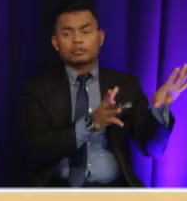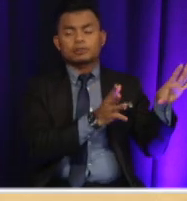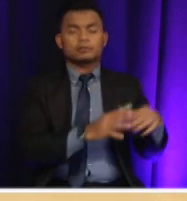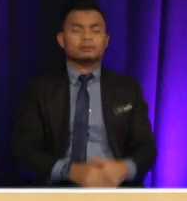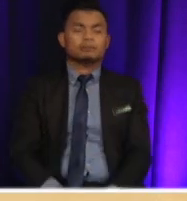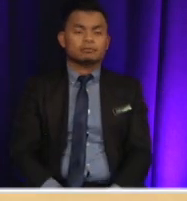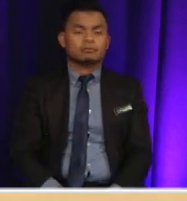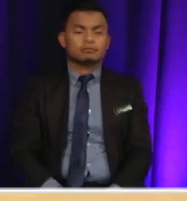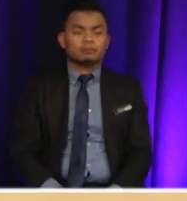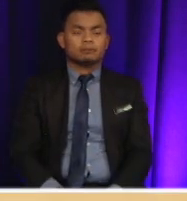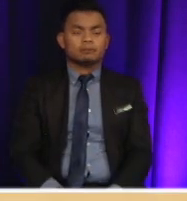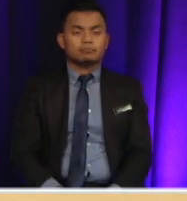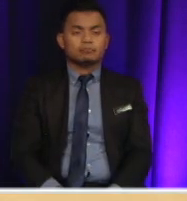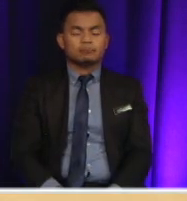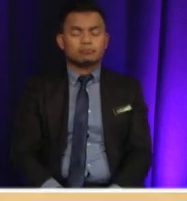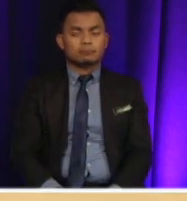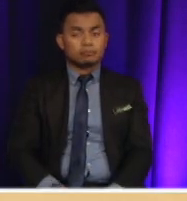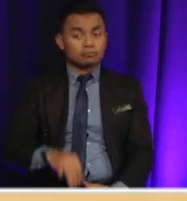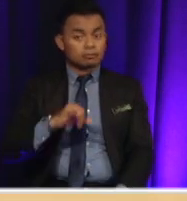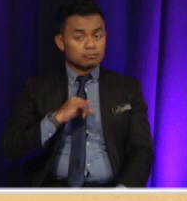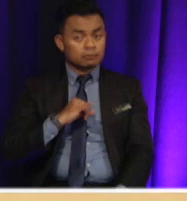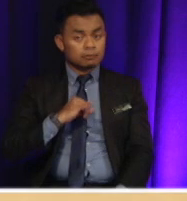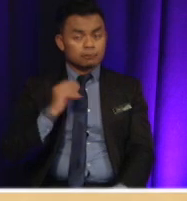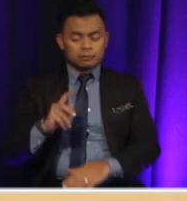I am a garden